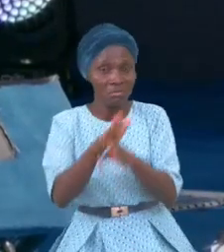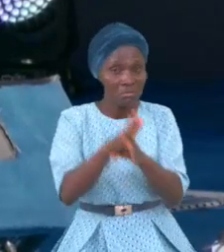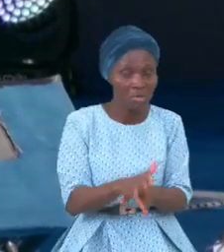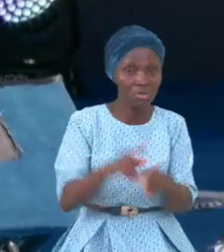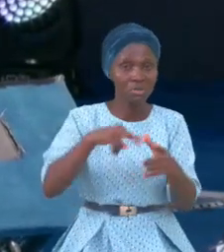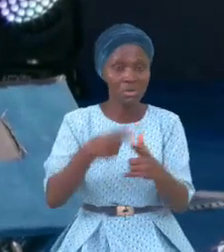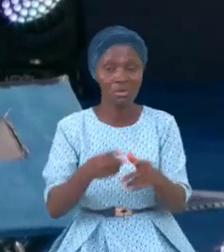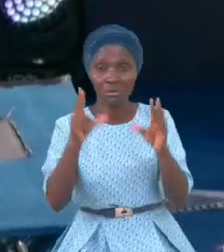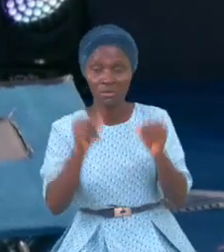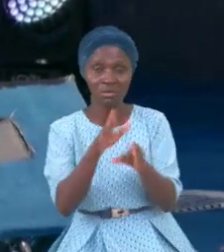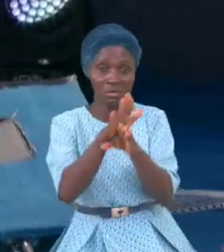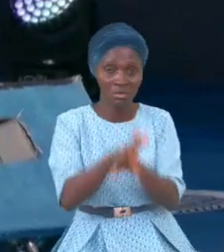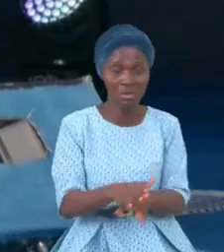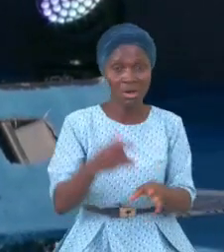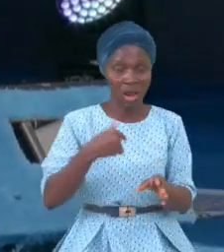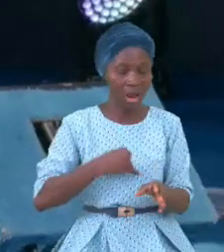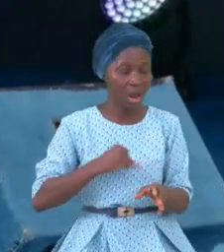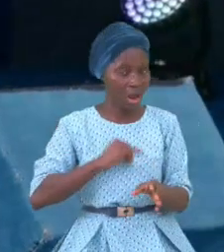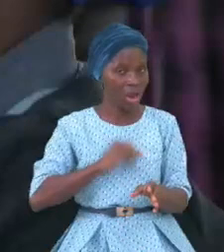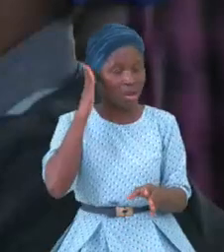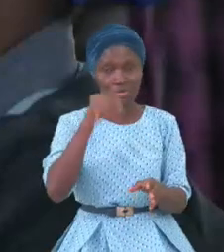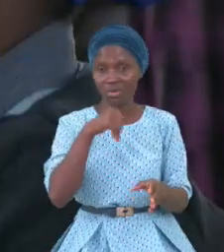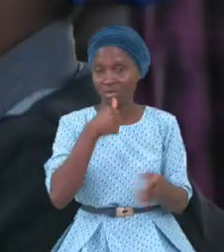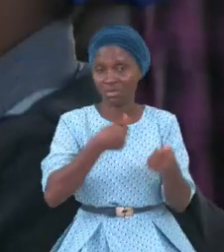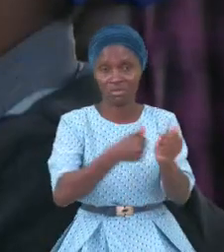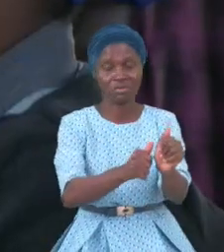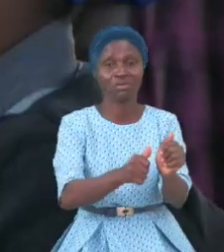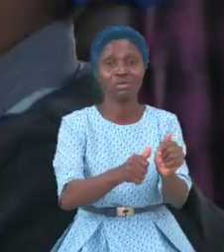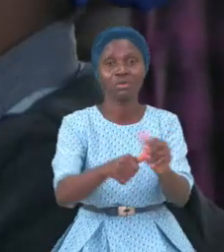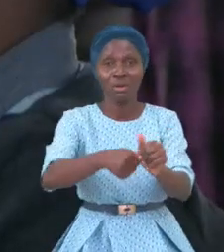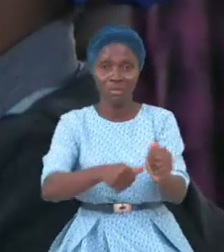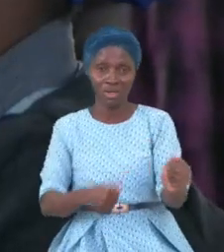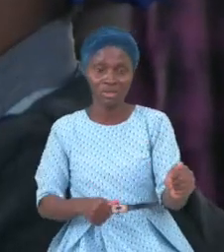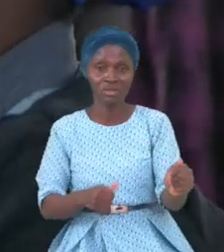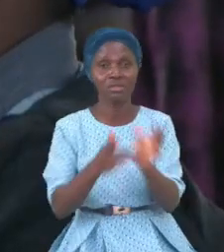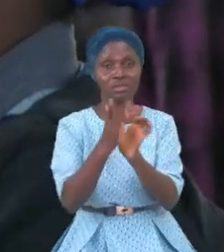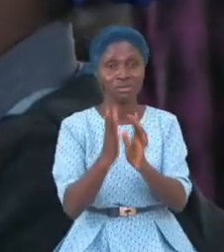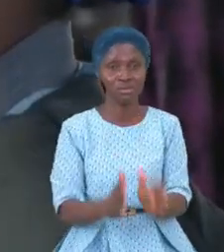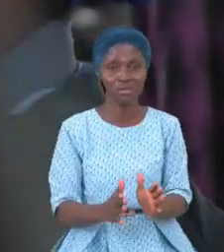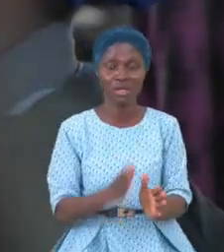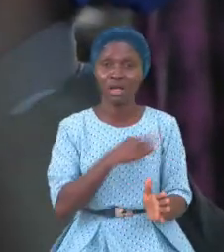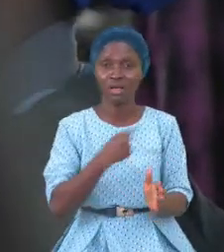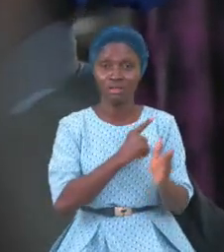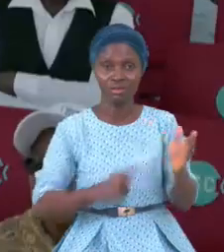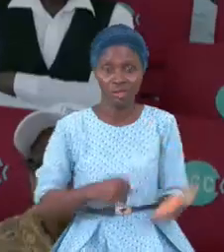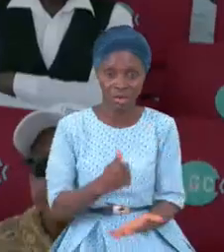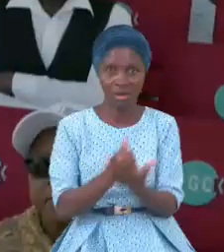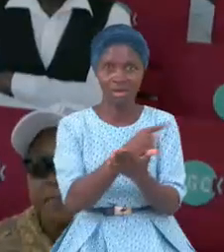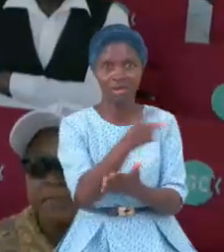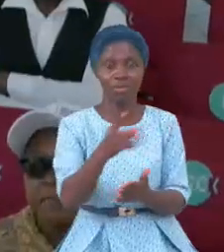follow apostasy. And the Lord help you and confirm your decision and